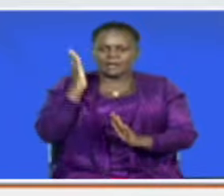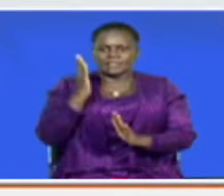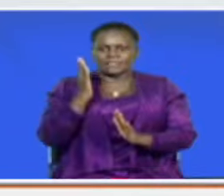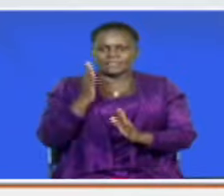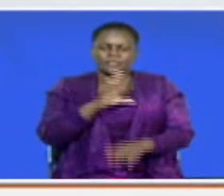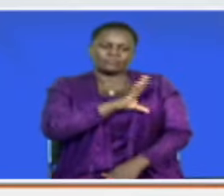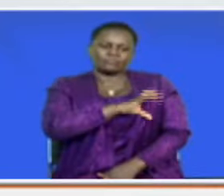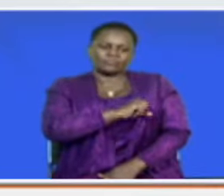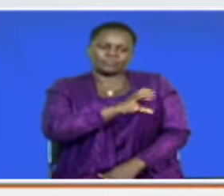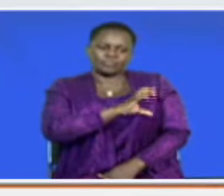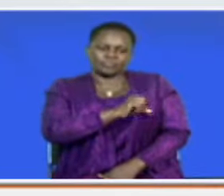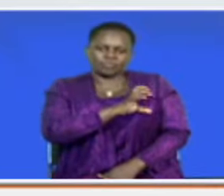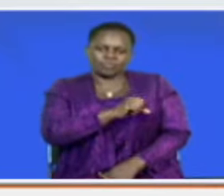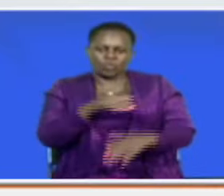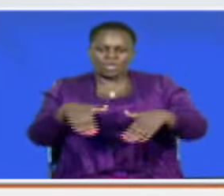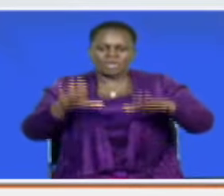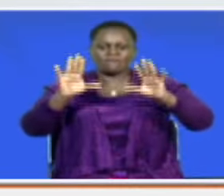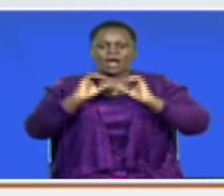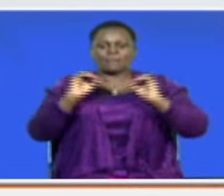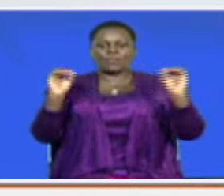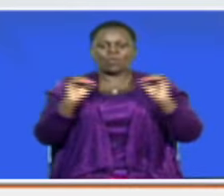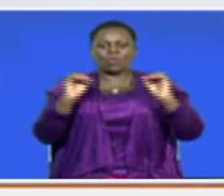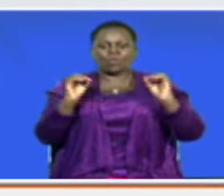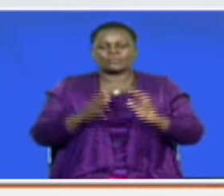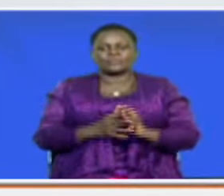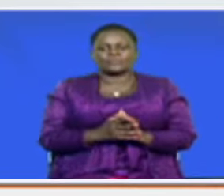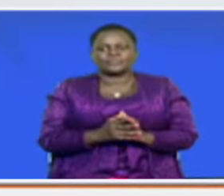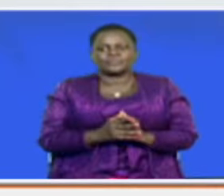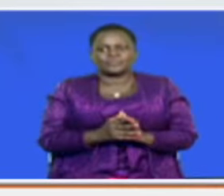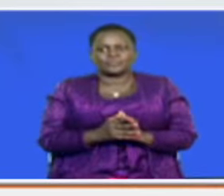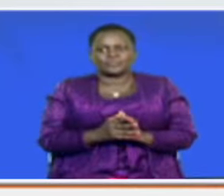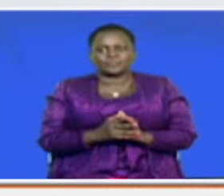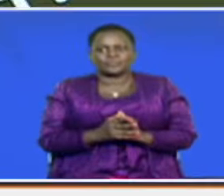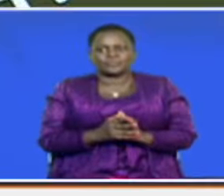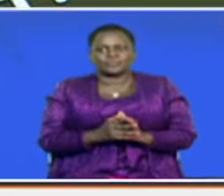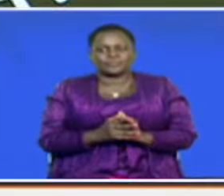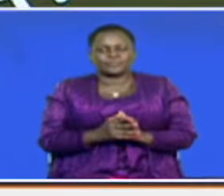relentless in their journey of greatness.